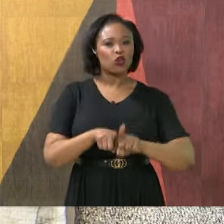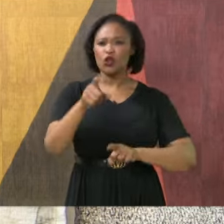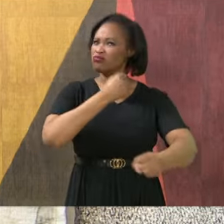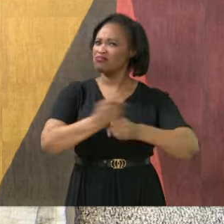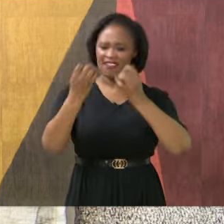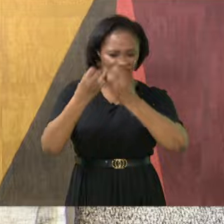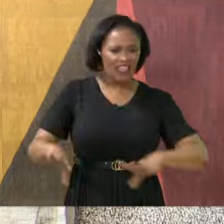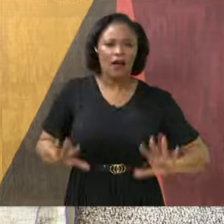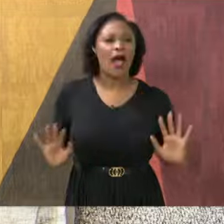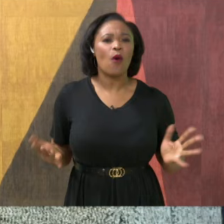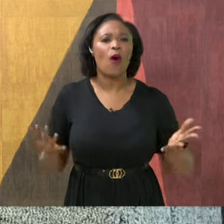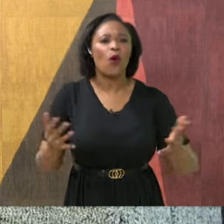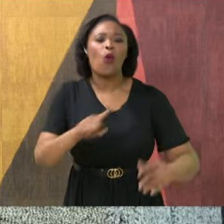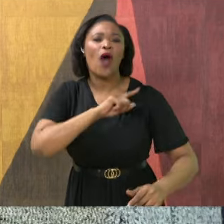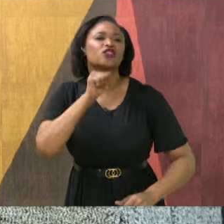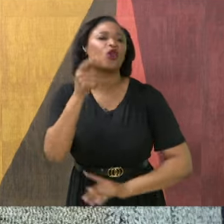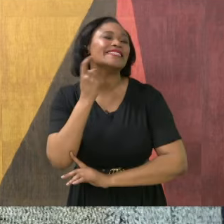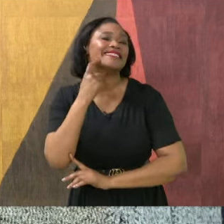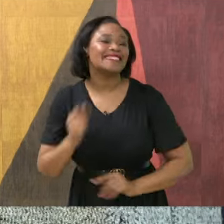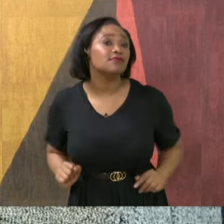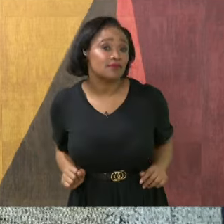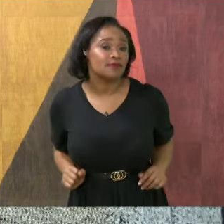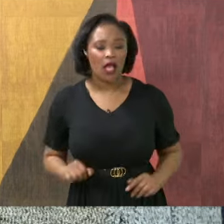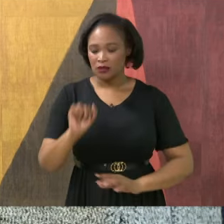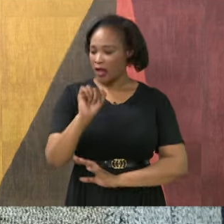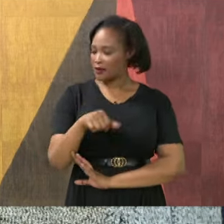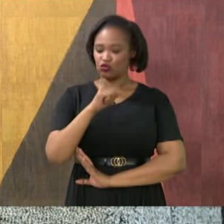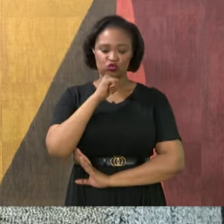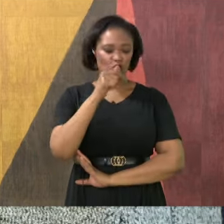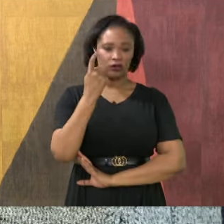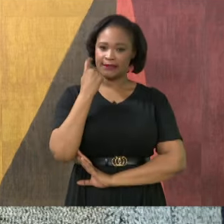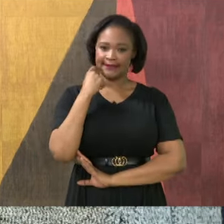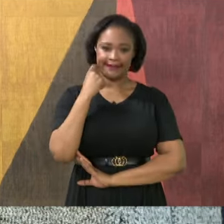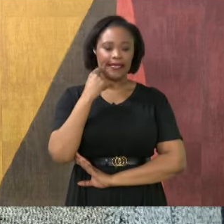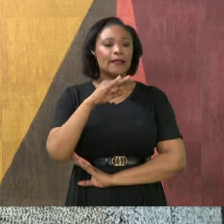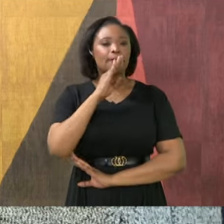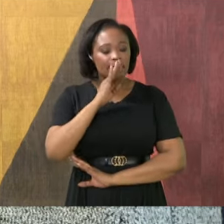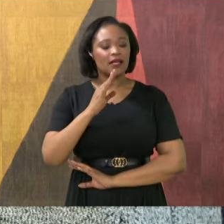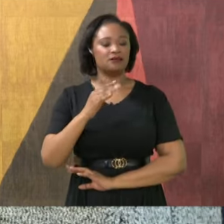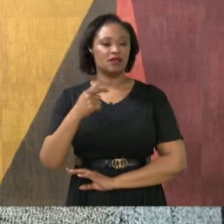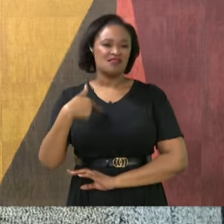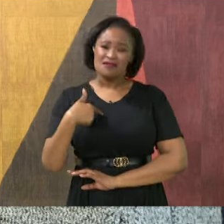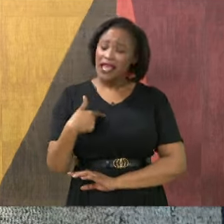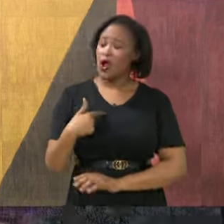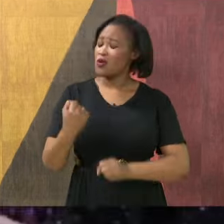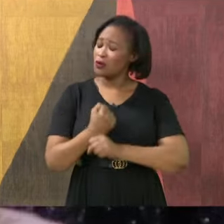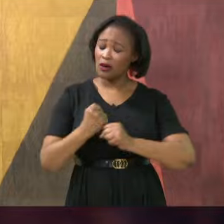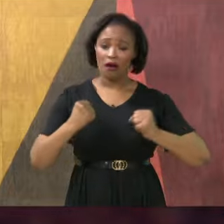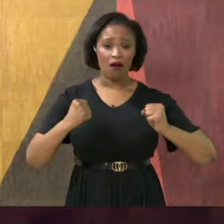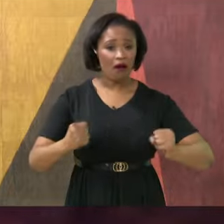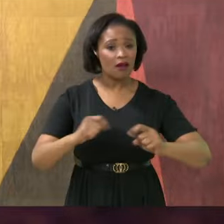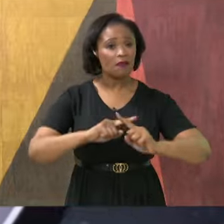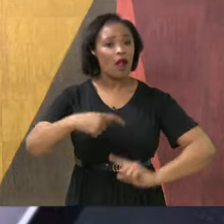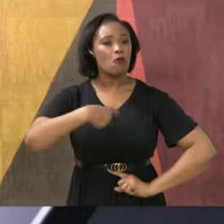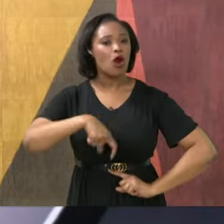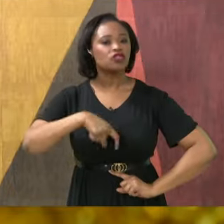wasn't an easy journey. No, it wasn't an easy journey at all. Mm. It took a lot from all of us. But for me personally, it